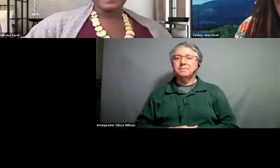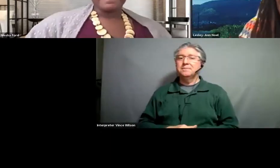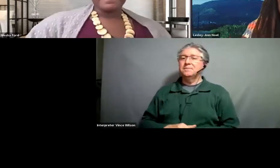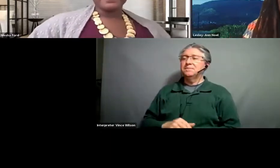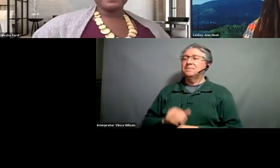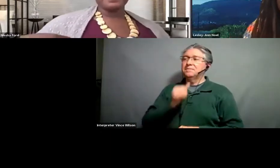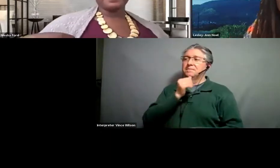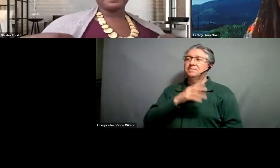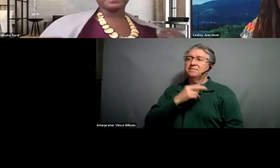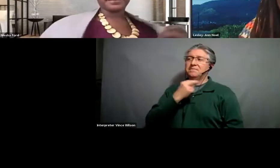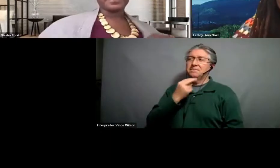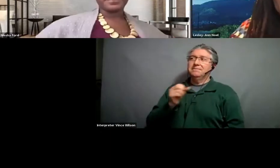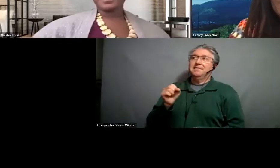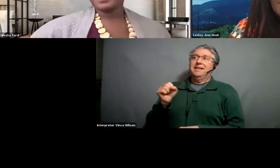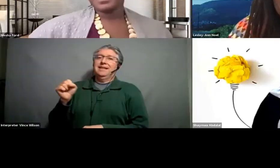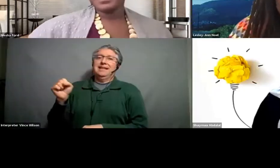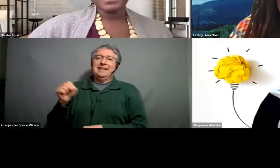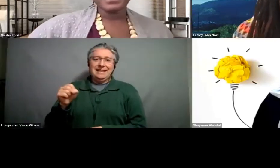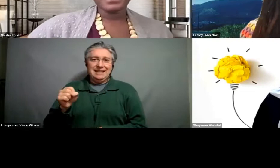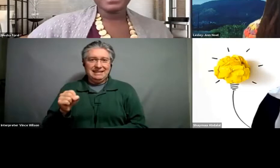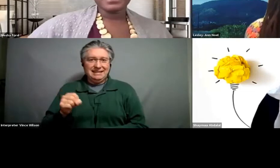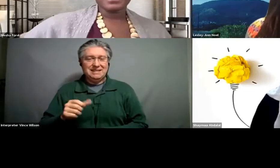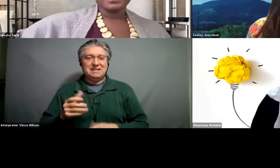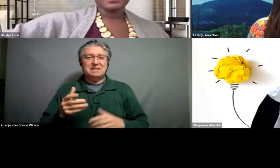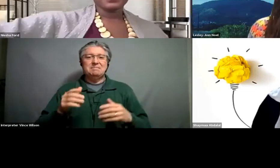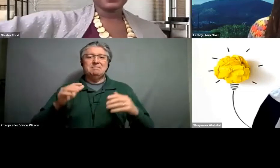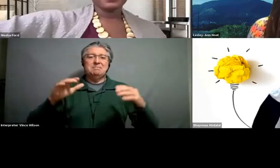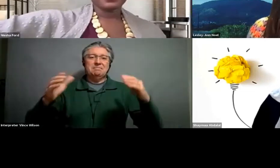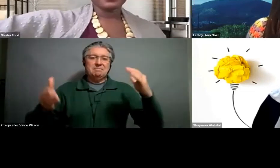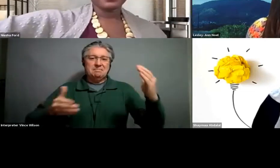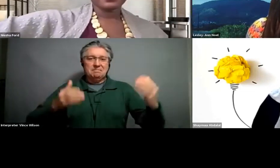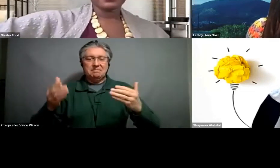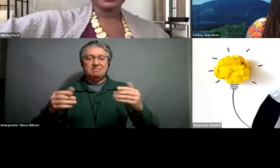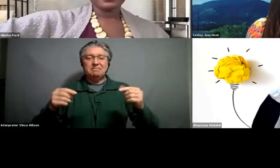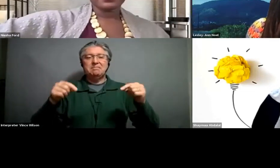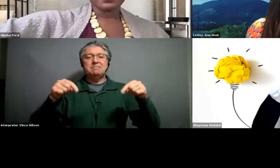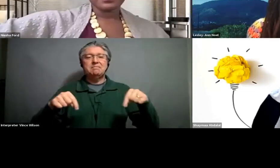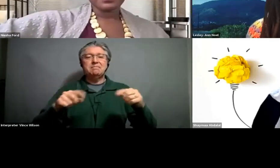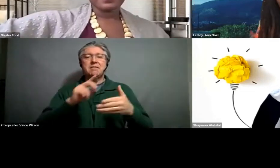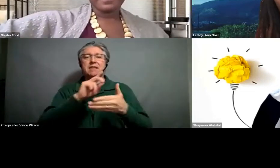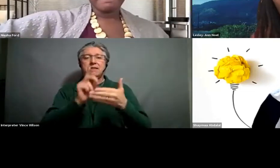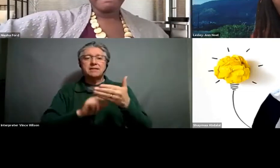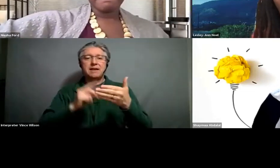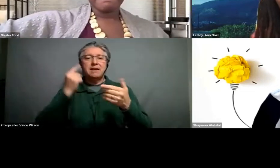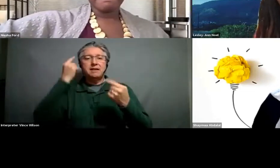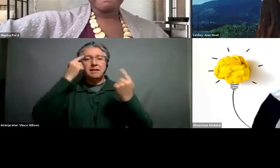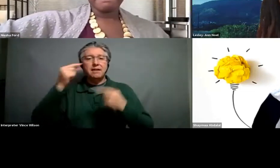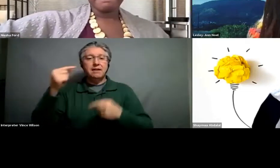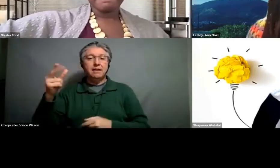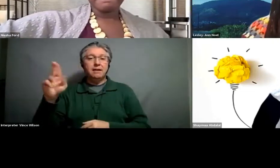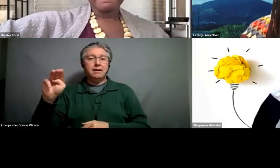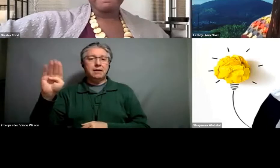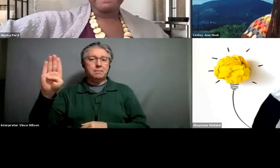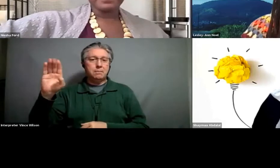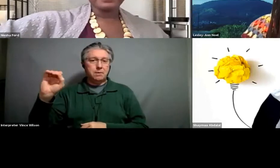Yes. So welcome everybody. This is Thinking Gumbo, and today we are